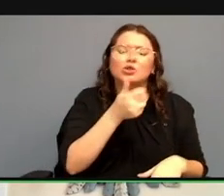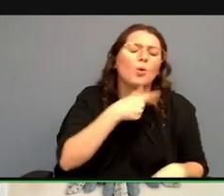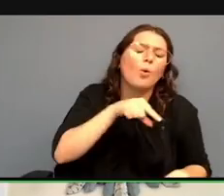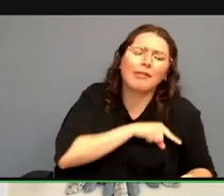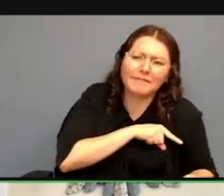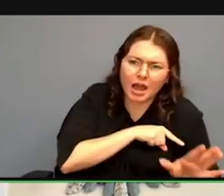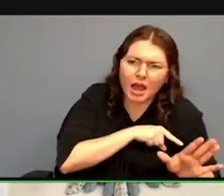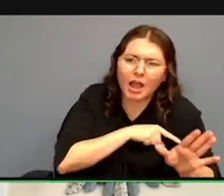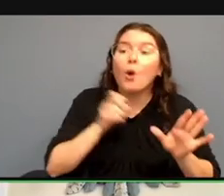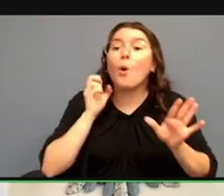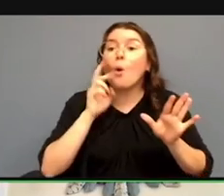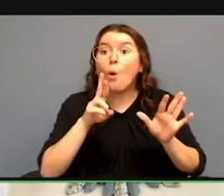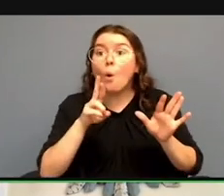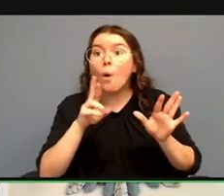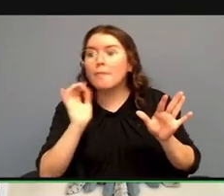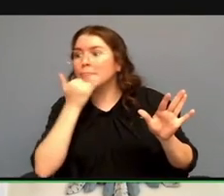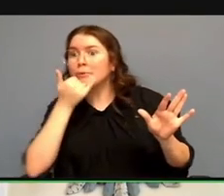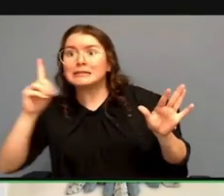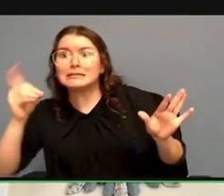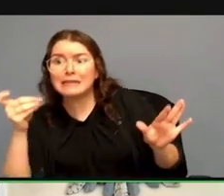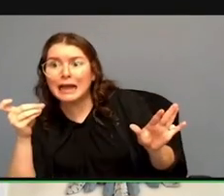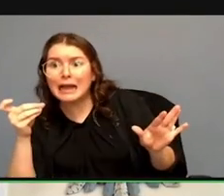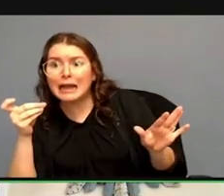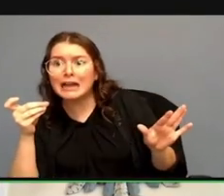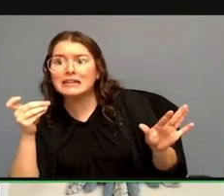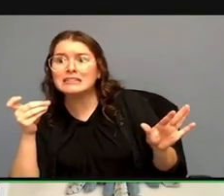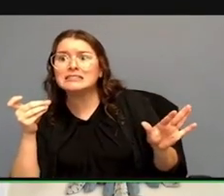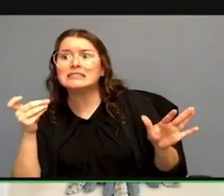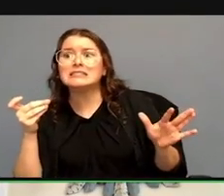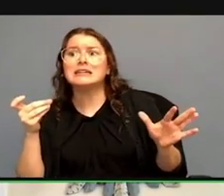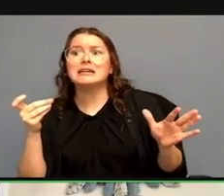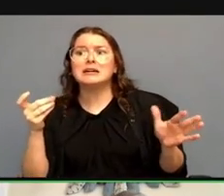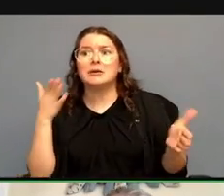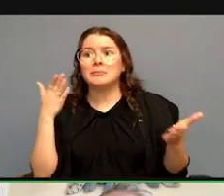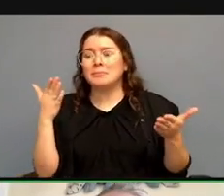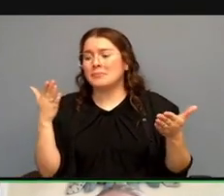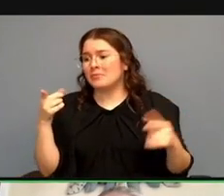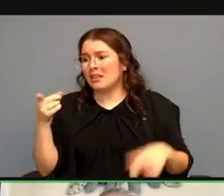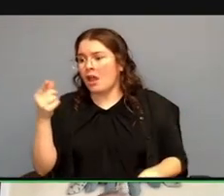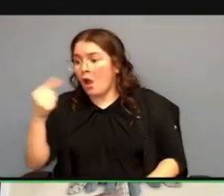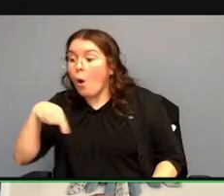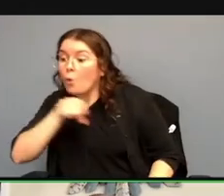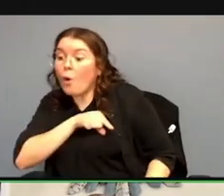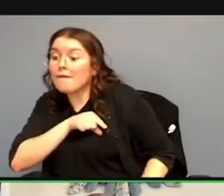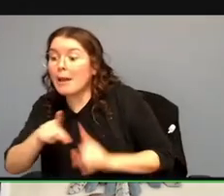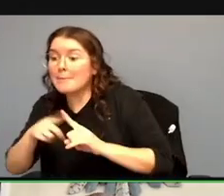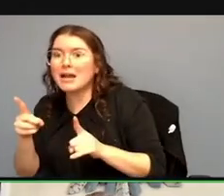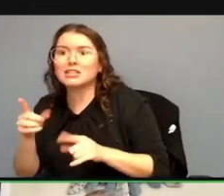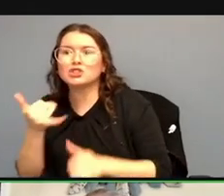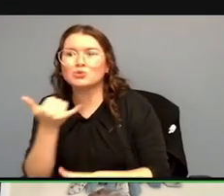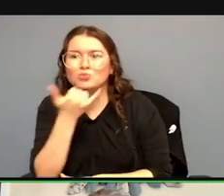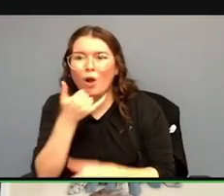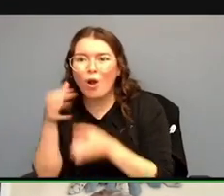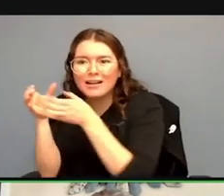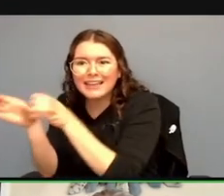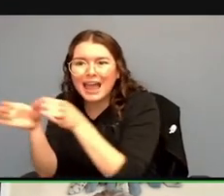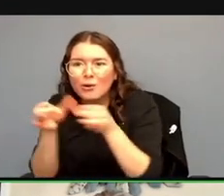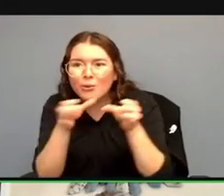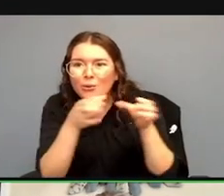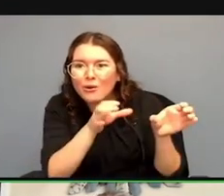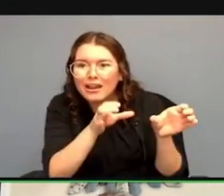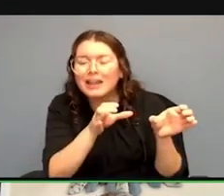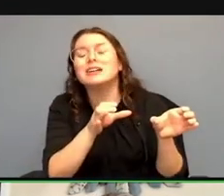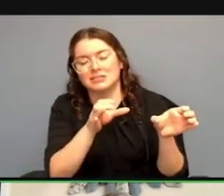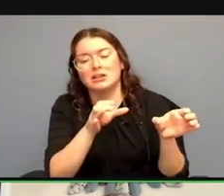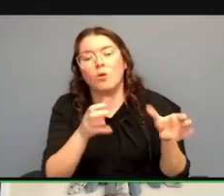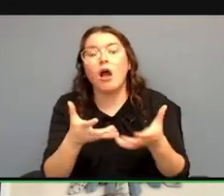or misidentifying them, meaning finding them eligible in the wrong category. A lot of times children